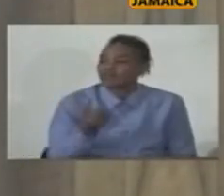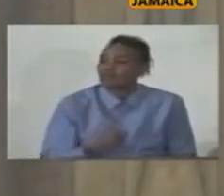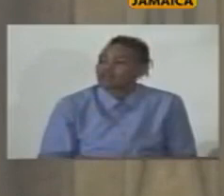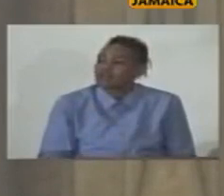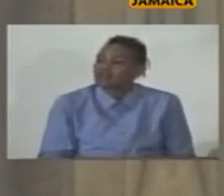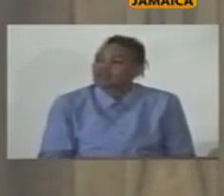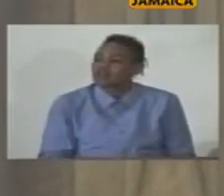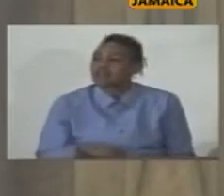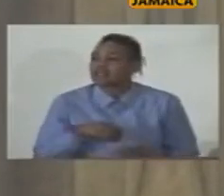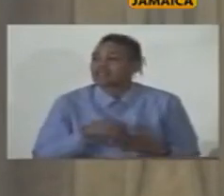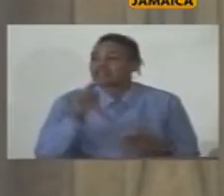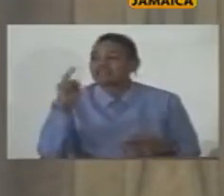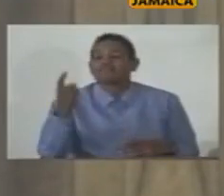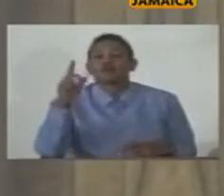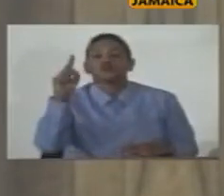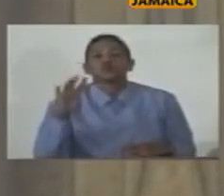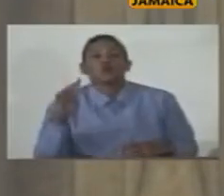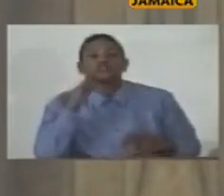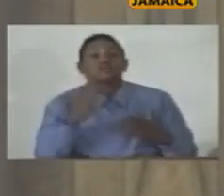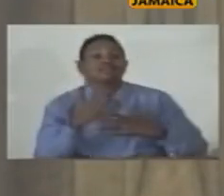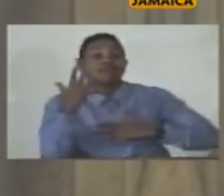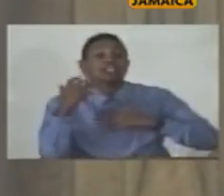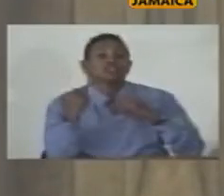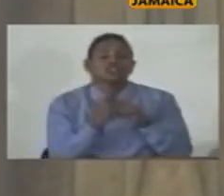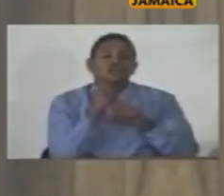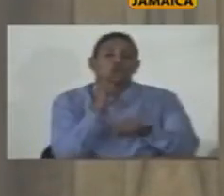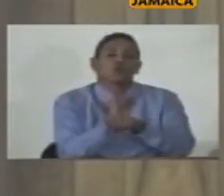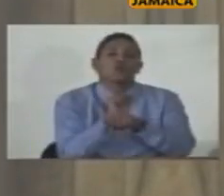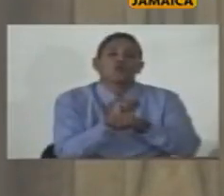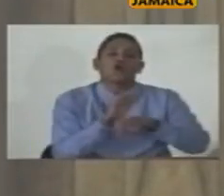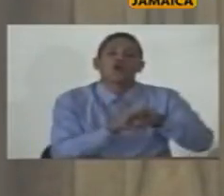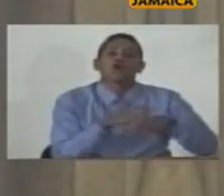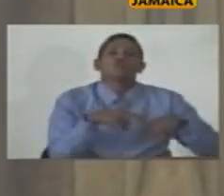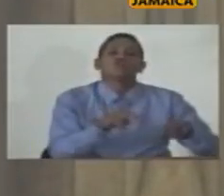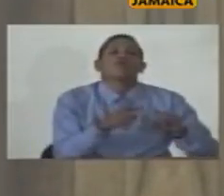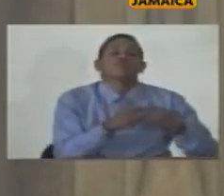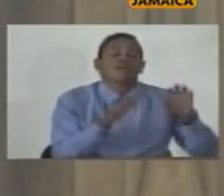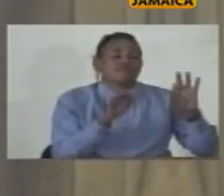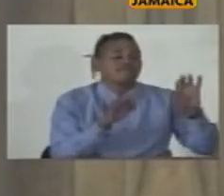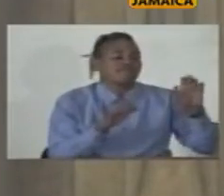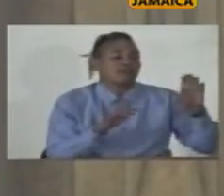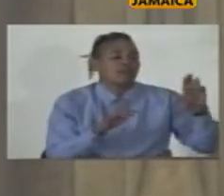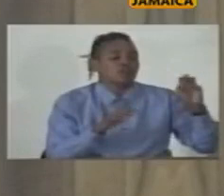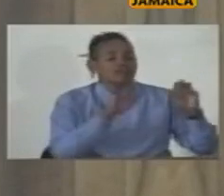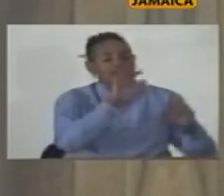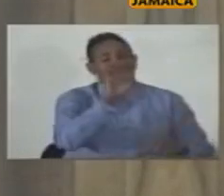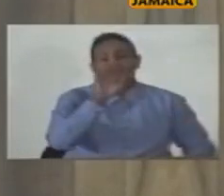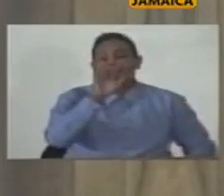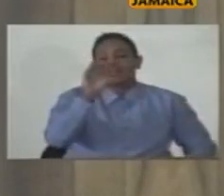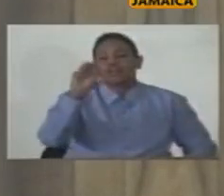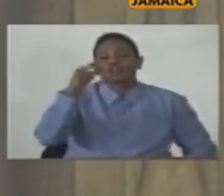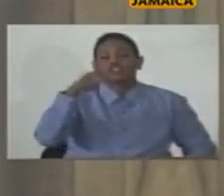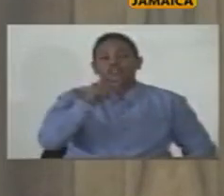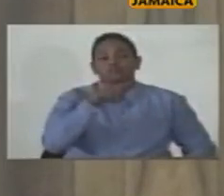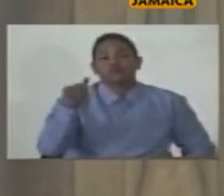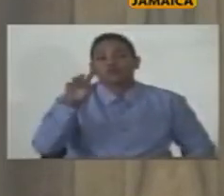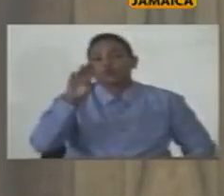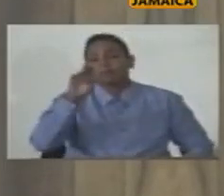In the first quarter of next year, work on the road from Fellowship to Berrydale, our rafting